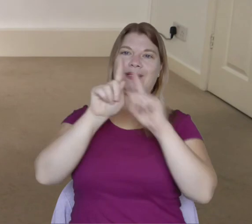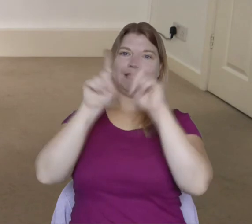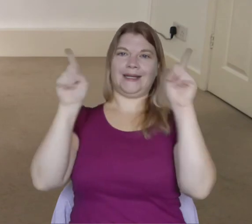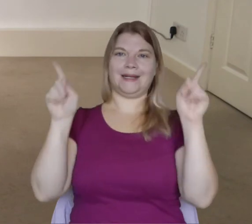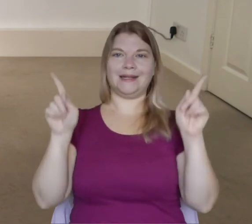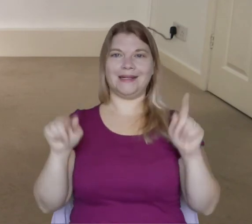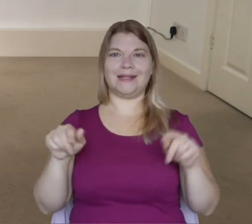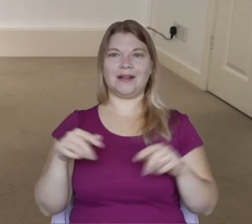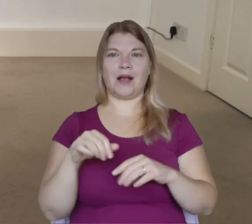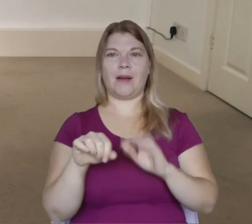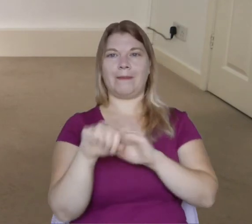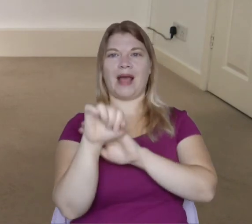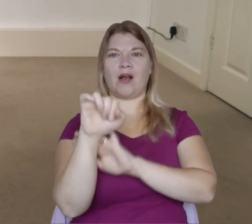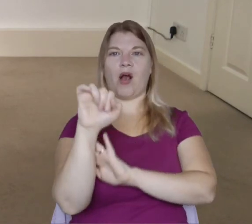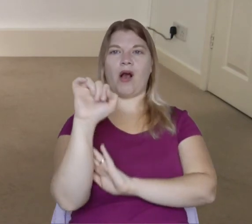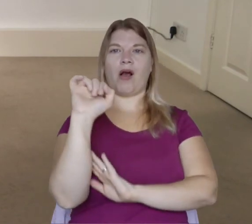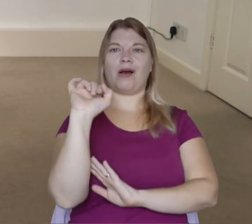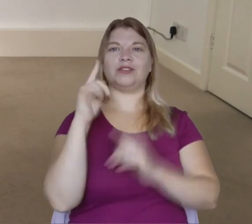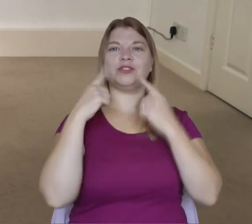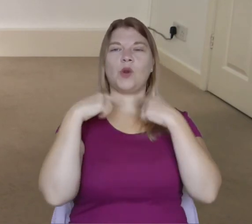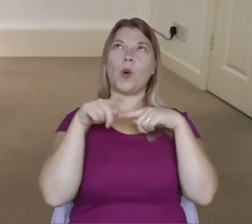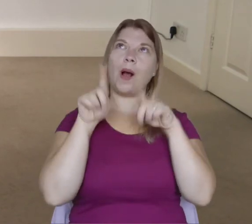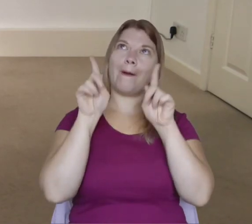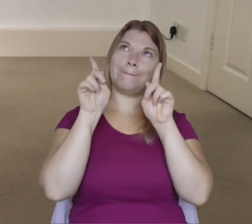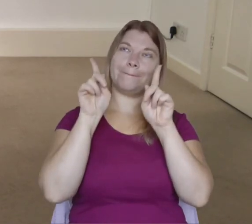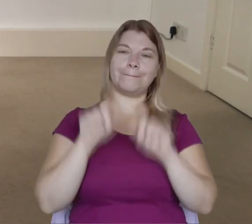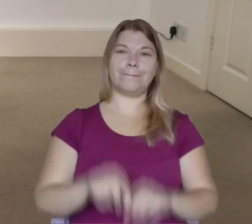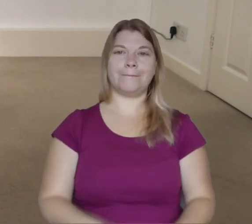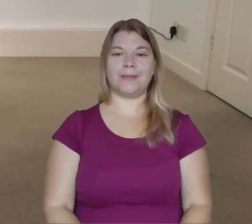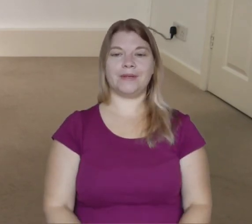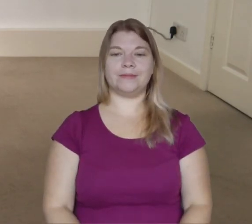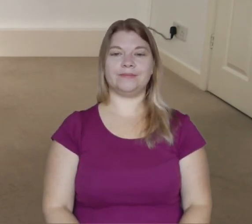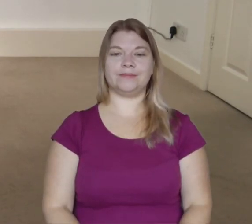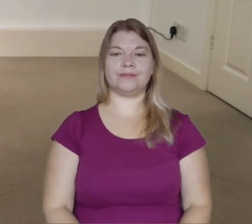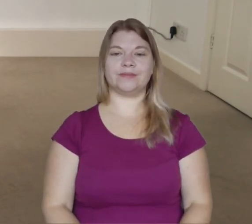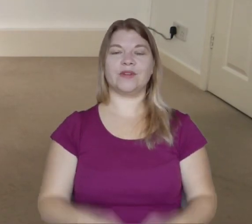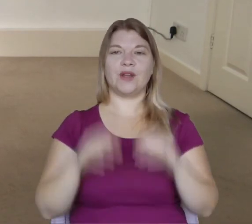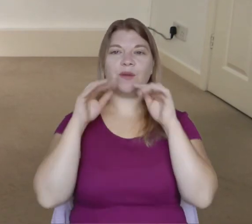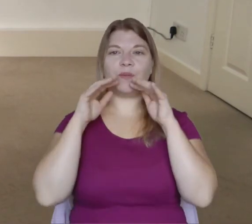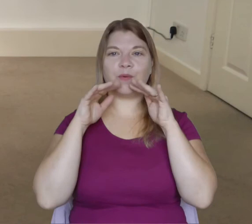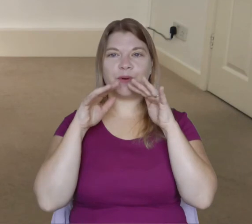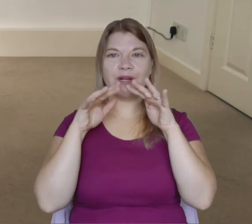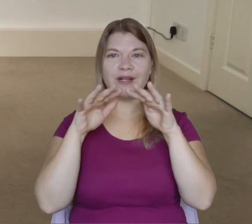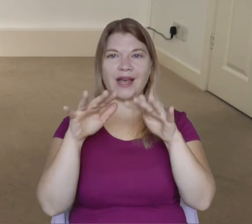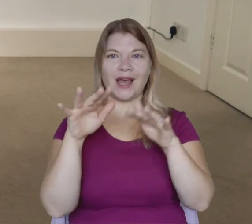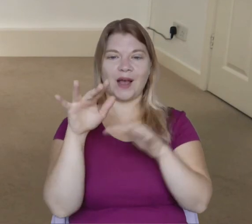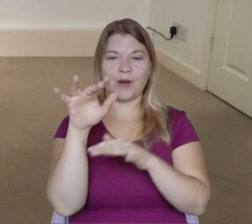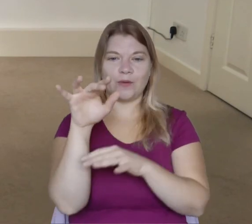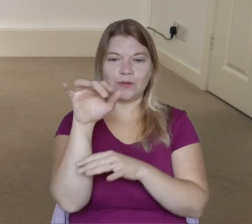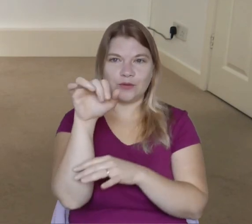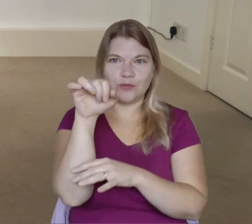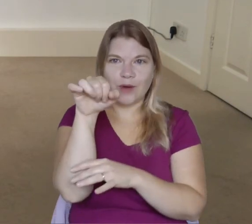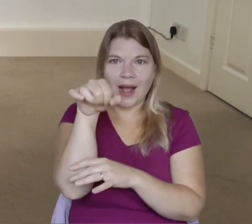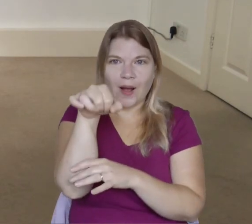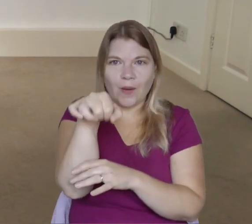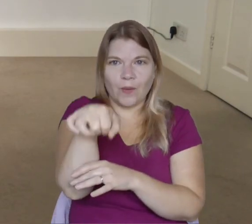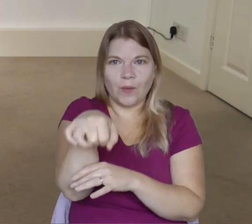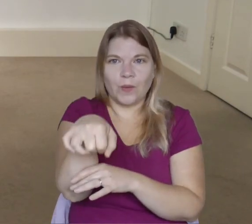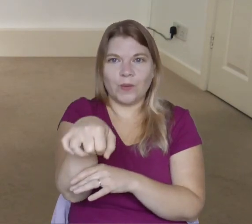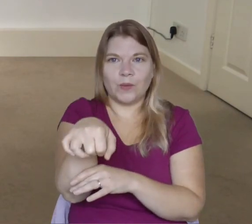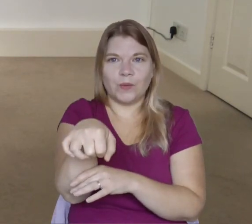Arching your back and taking your head up to the ceiling. And as you breathe out, you're going to soften your spine,